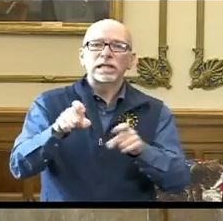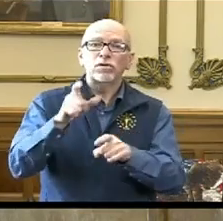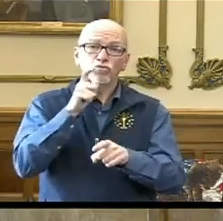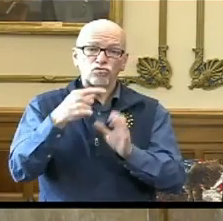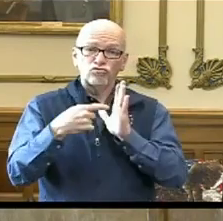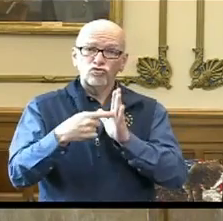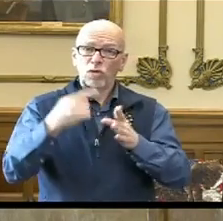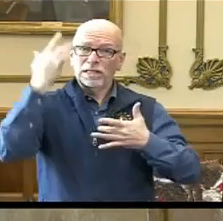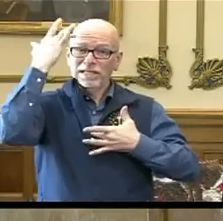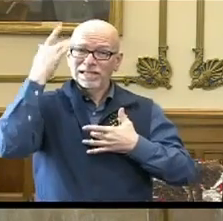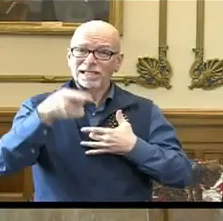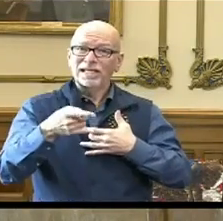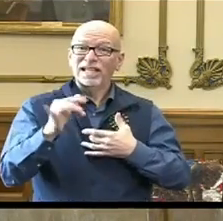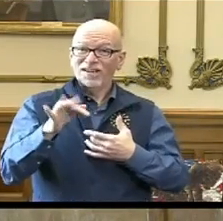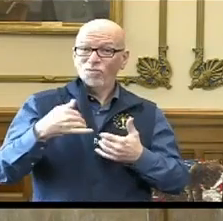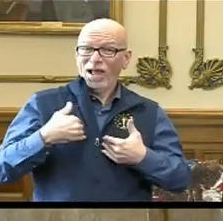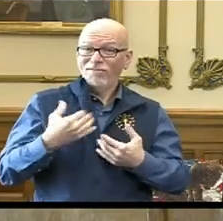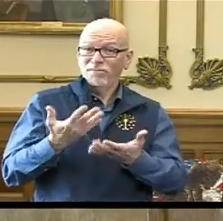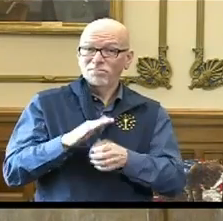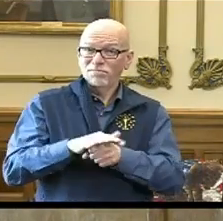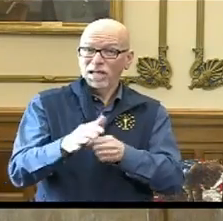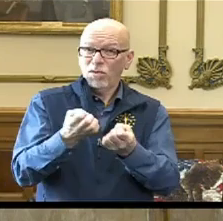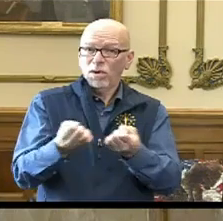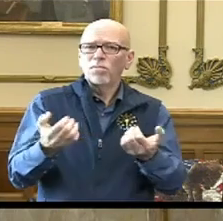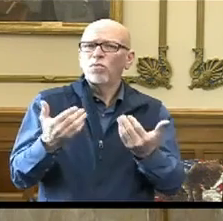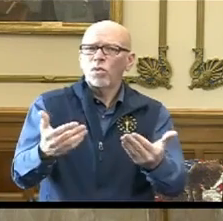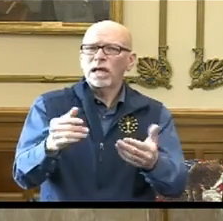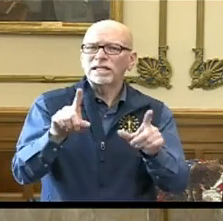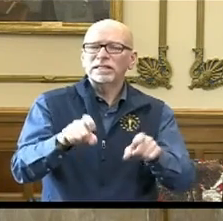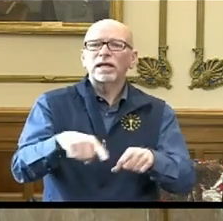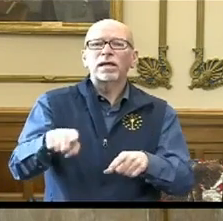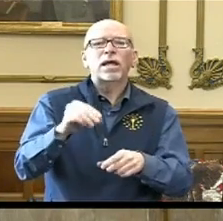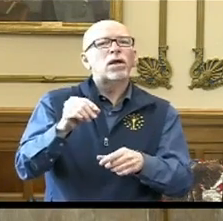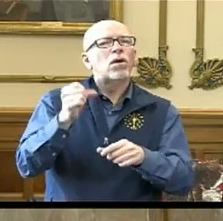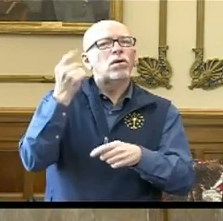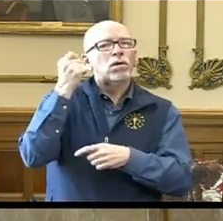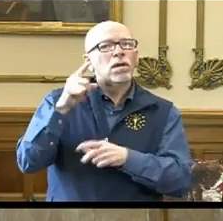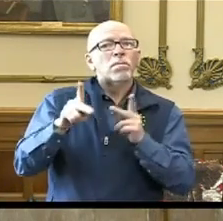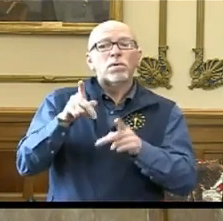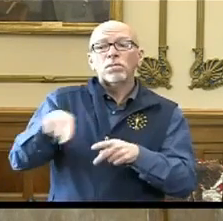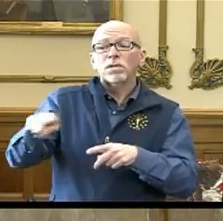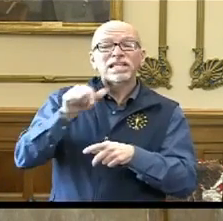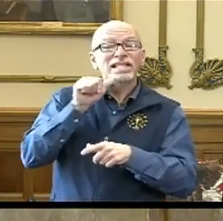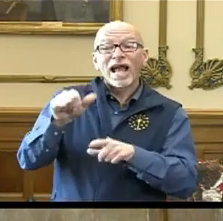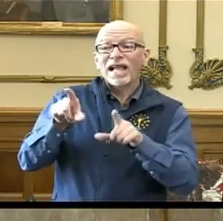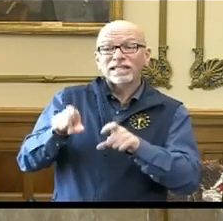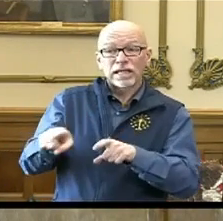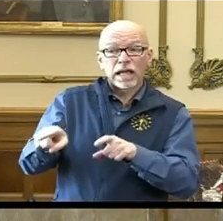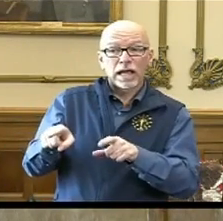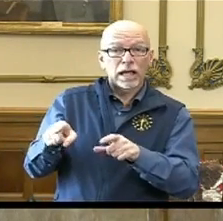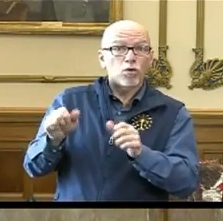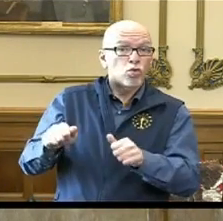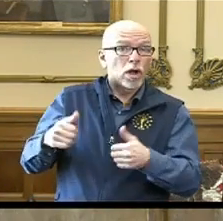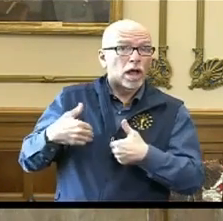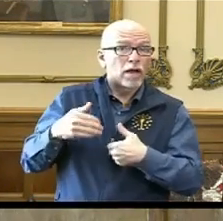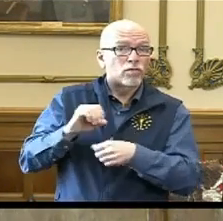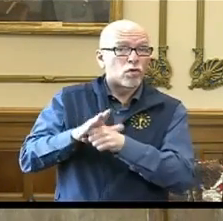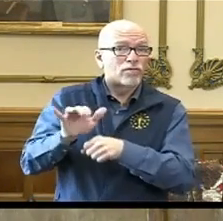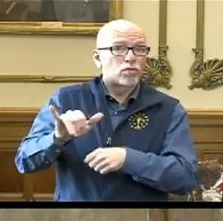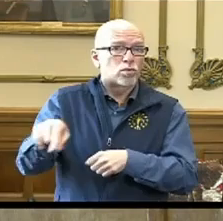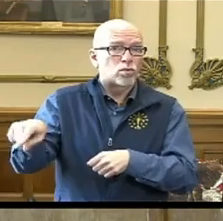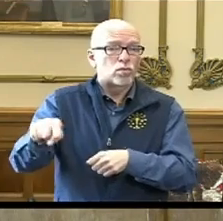patients if they have the resources to do so, but also recognize that people who may not be tested are also likely to have